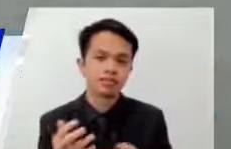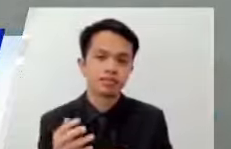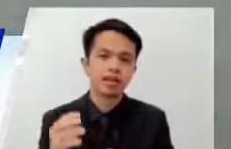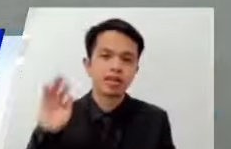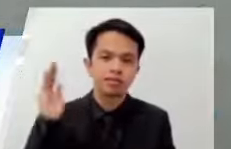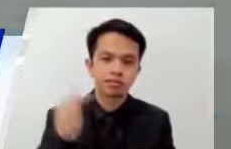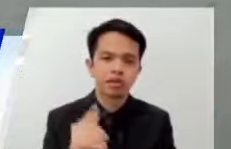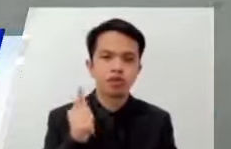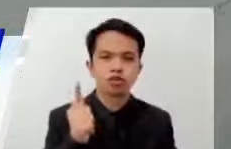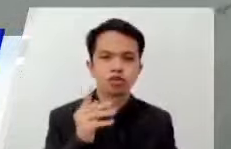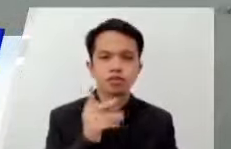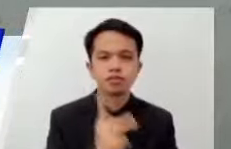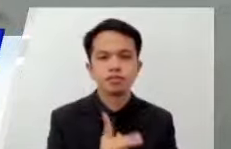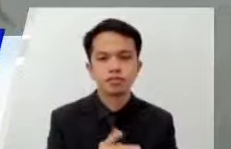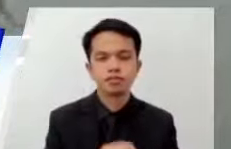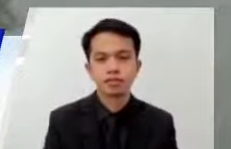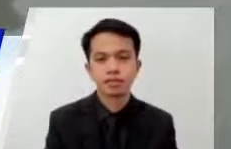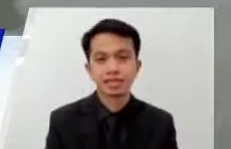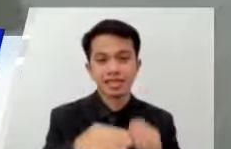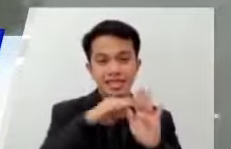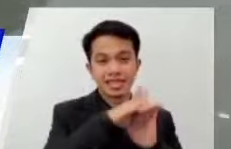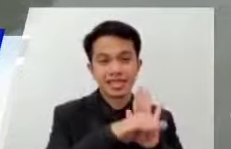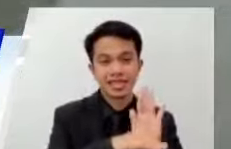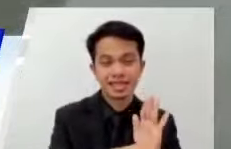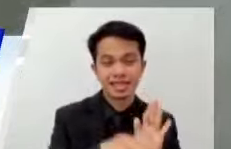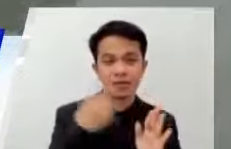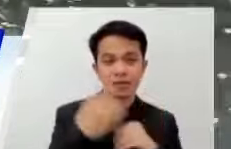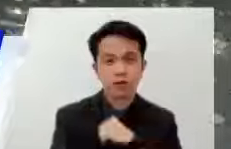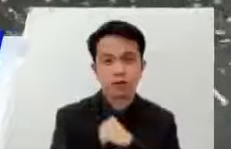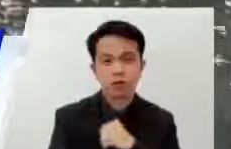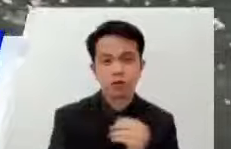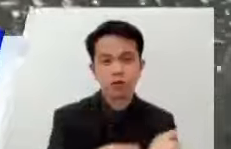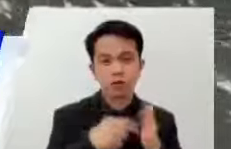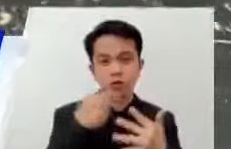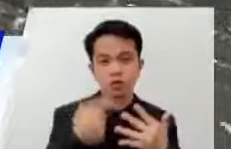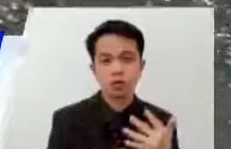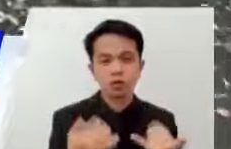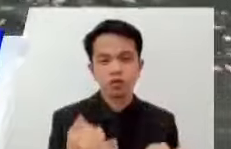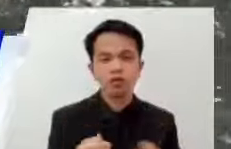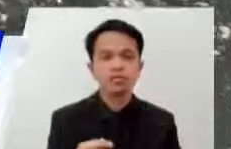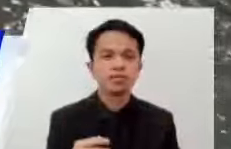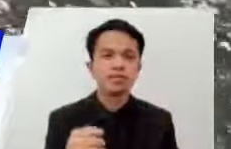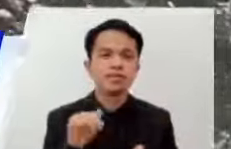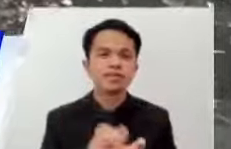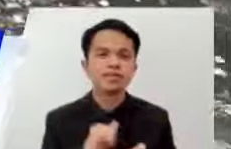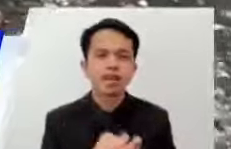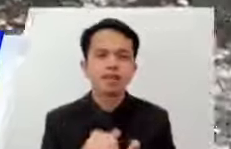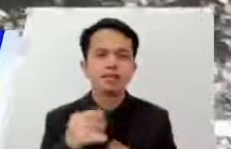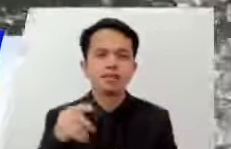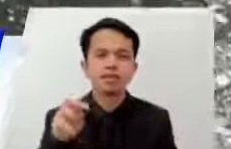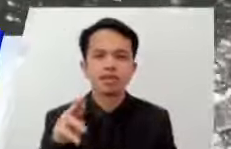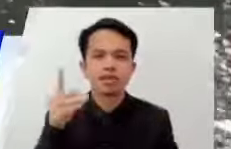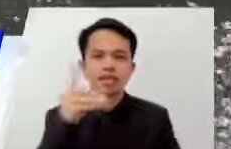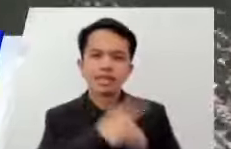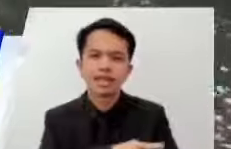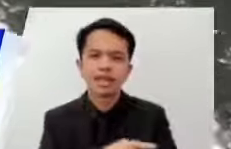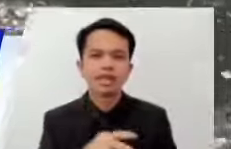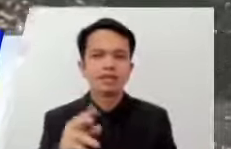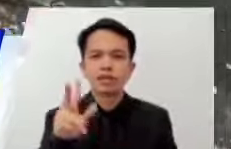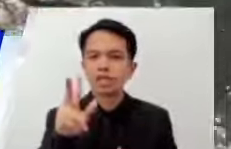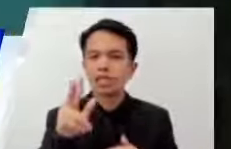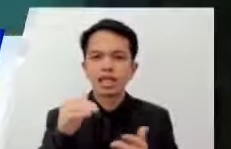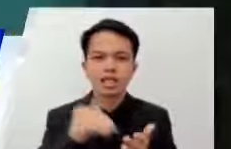poverty threshold, 91 pesos per person per day ang batayan para masabing mahirap ka o wala pang 3,000 pesos sa isang